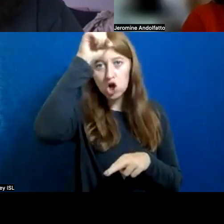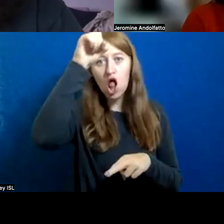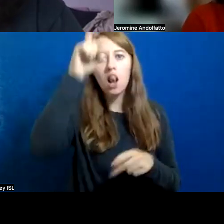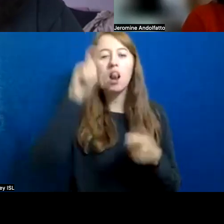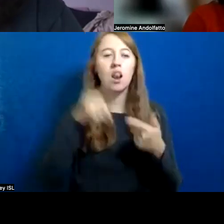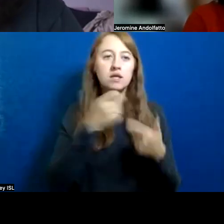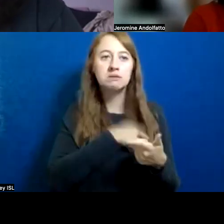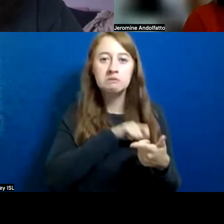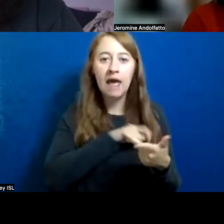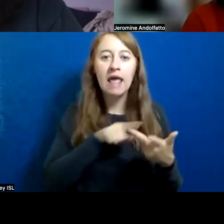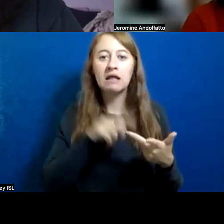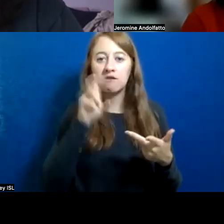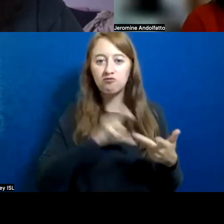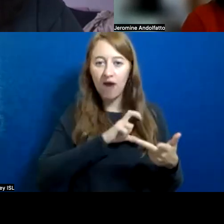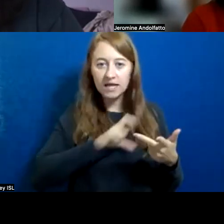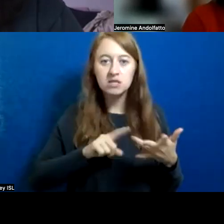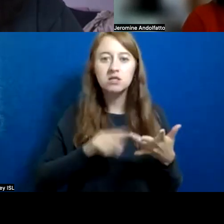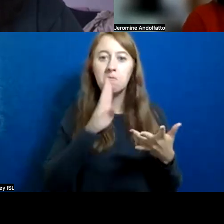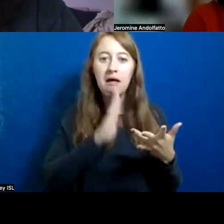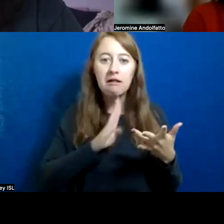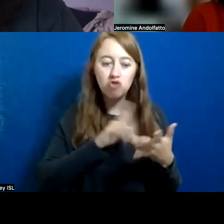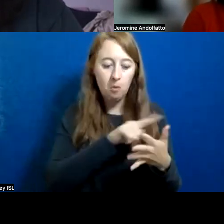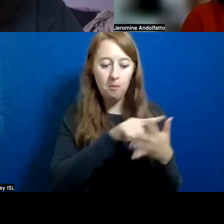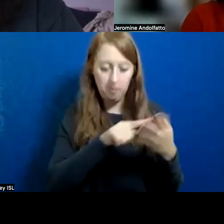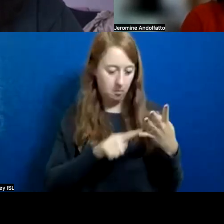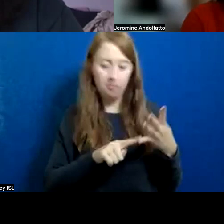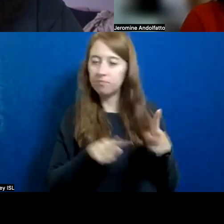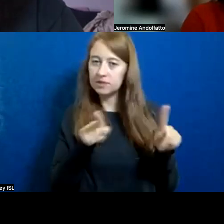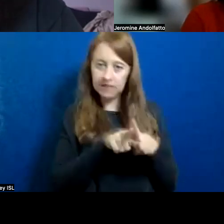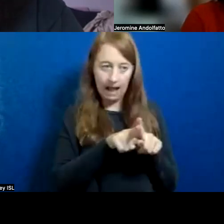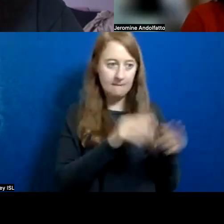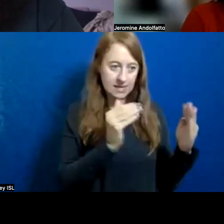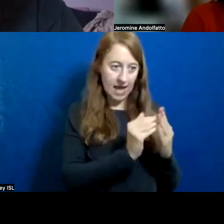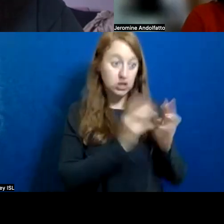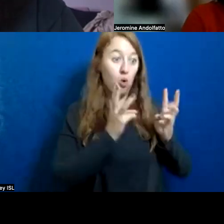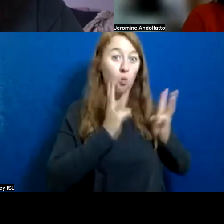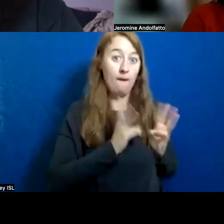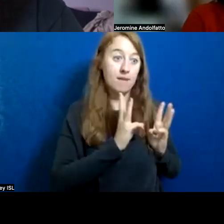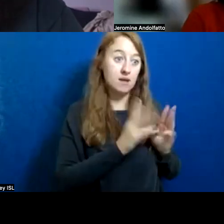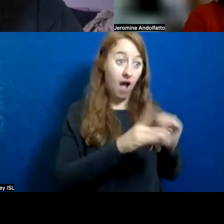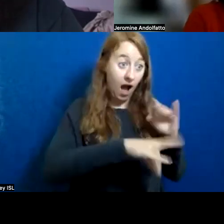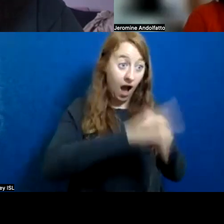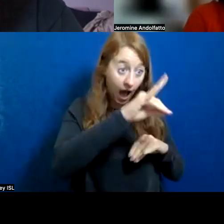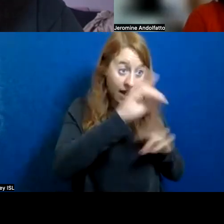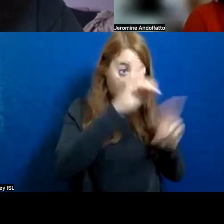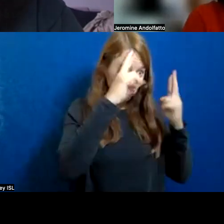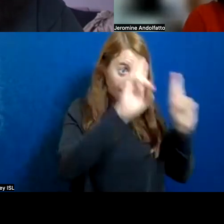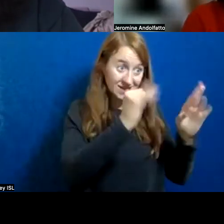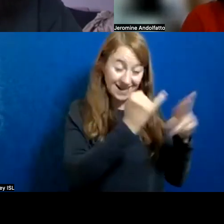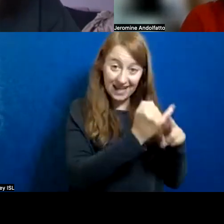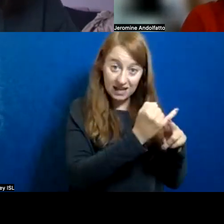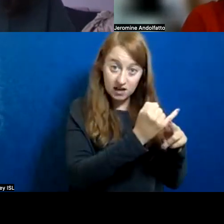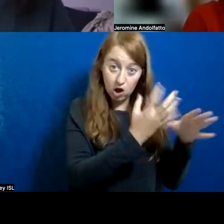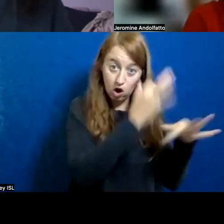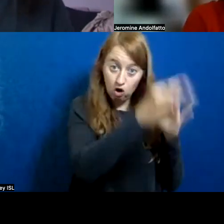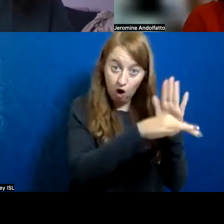France, we looked at also Belgium, and there is a correlation there. Obviously, there are different factors, but it is